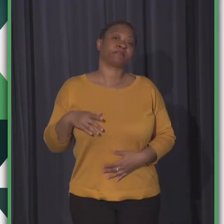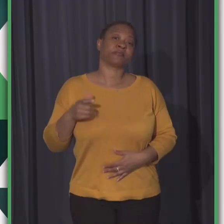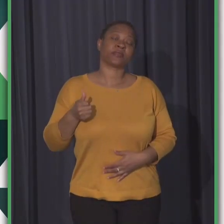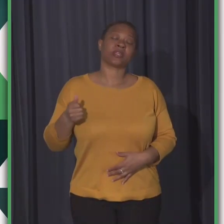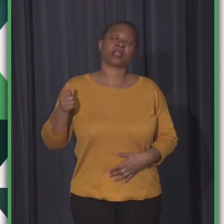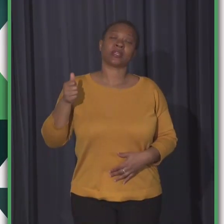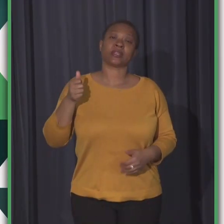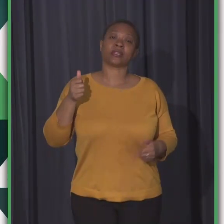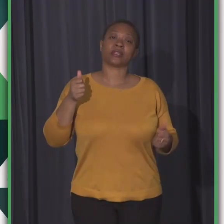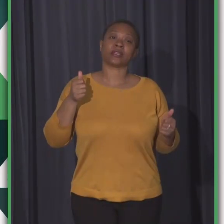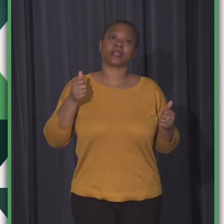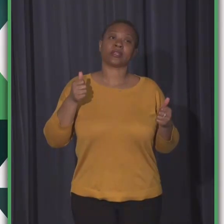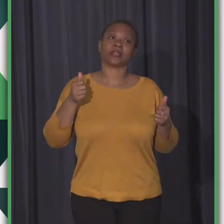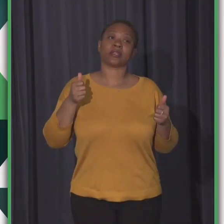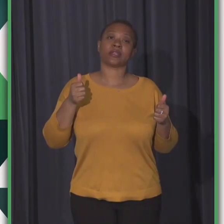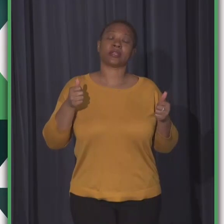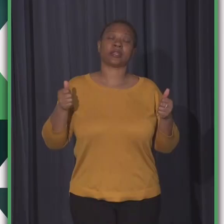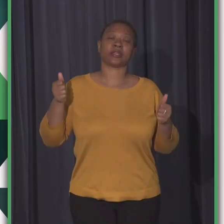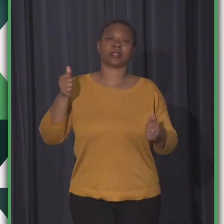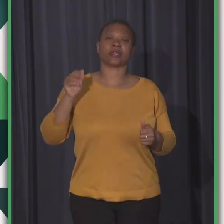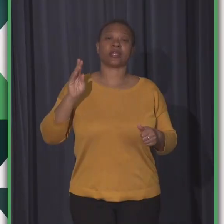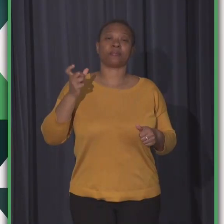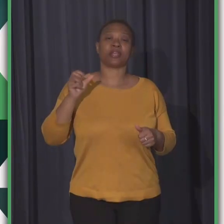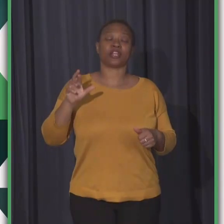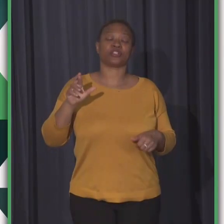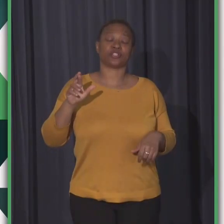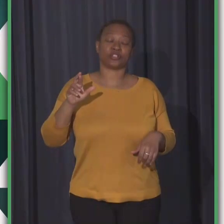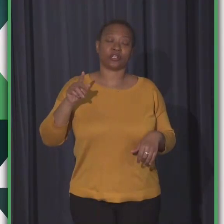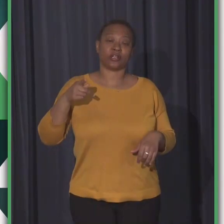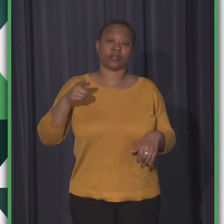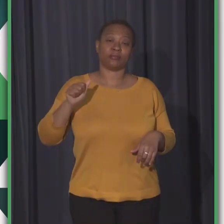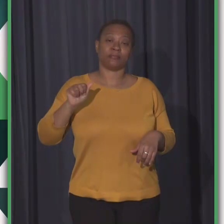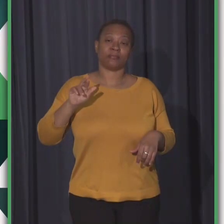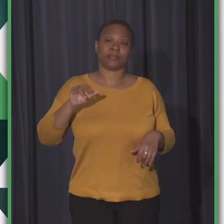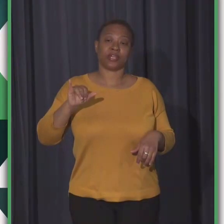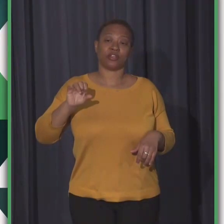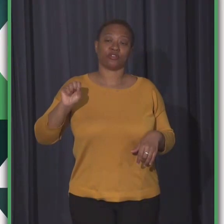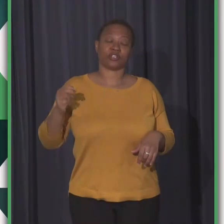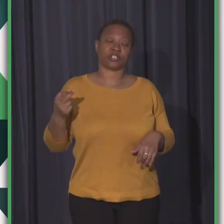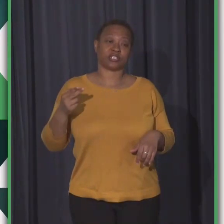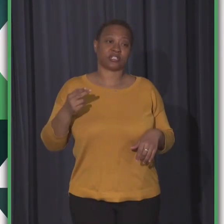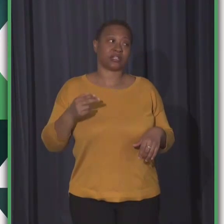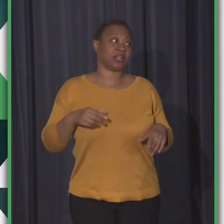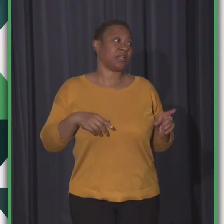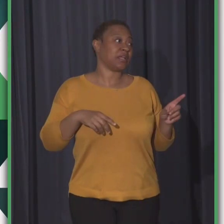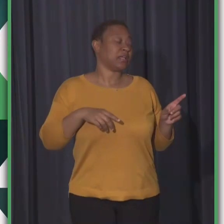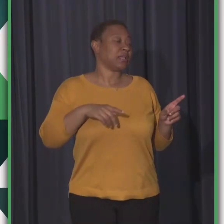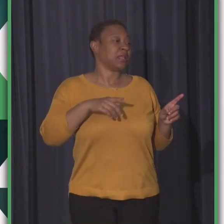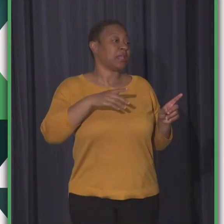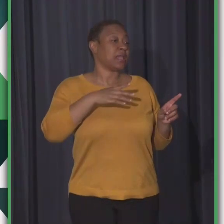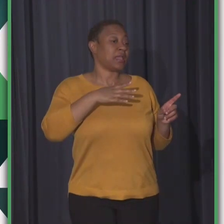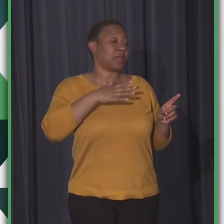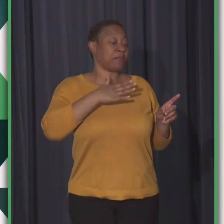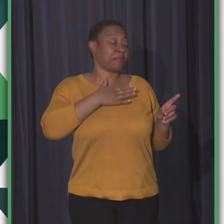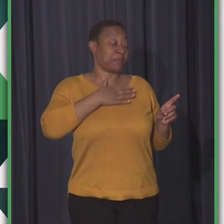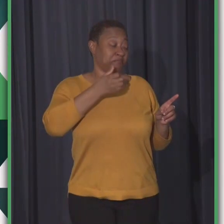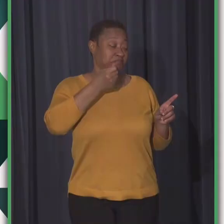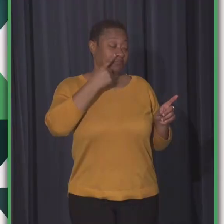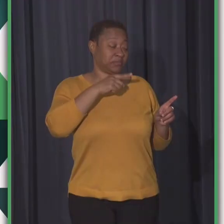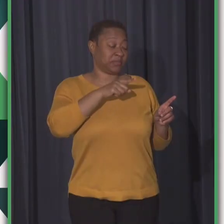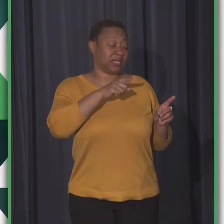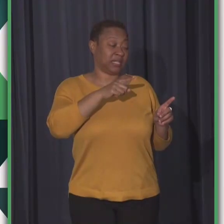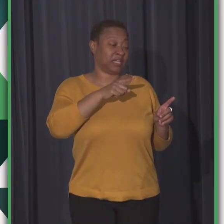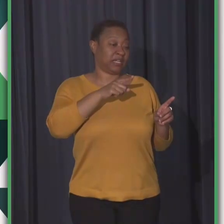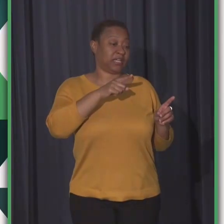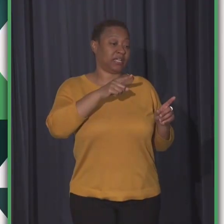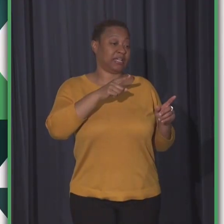Commander Paris, how did the prisoner escape? My understanding is that he assaulted the officer and managed